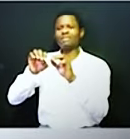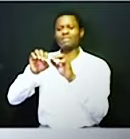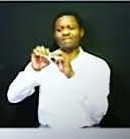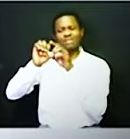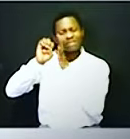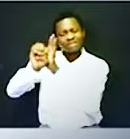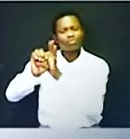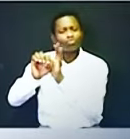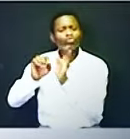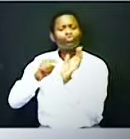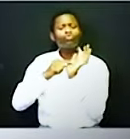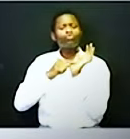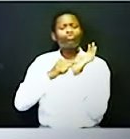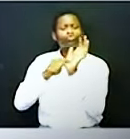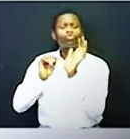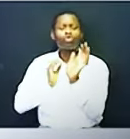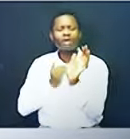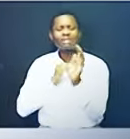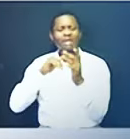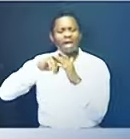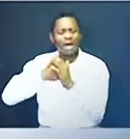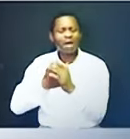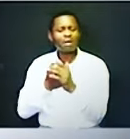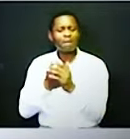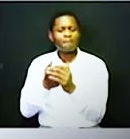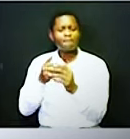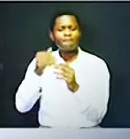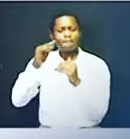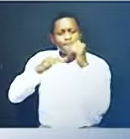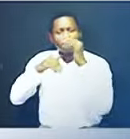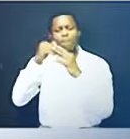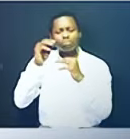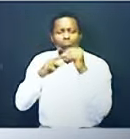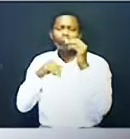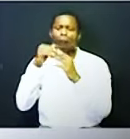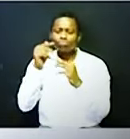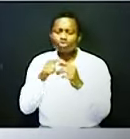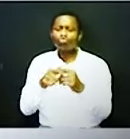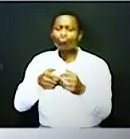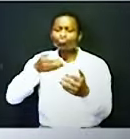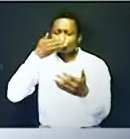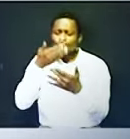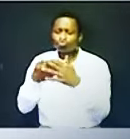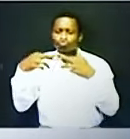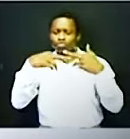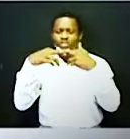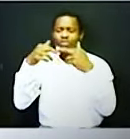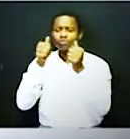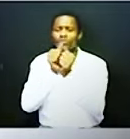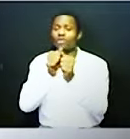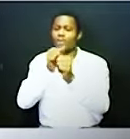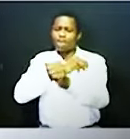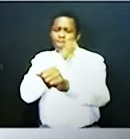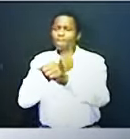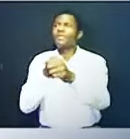us how we can build a relationship with the mighty one. He